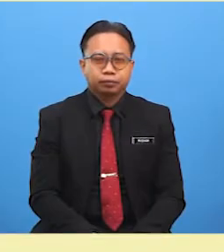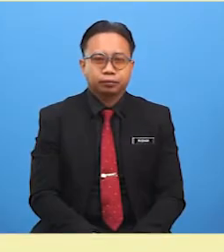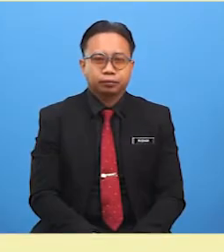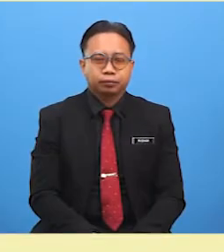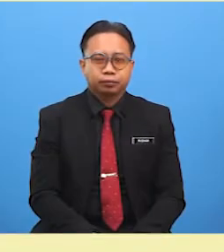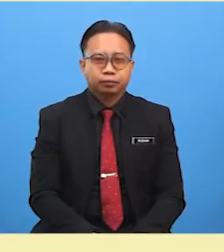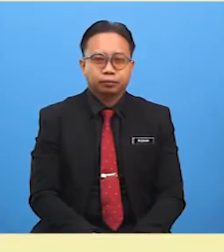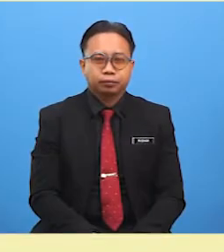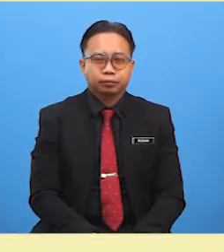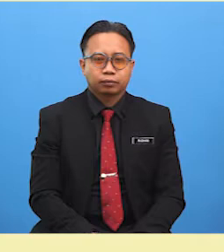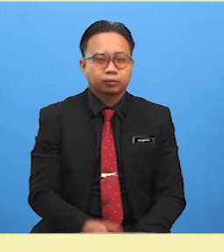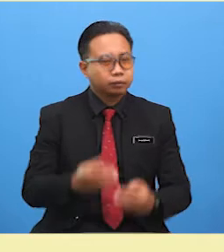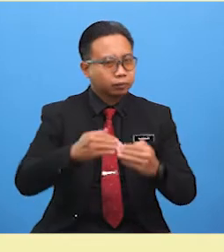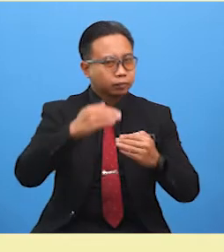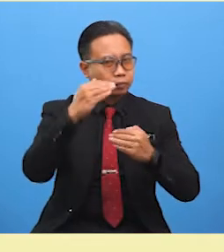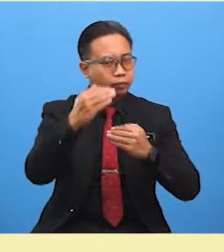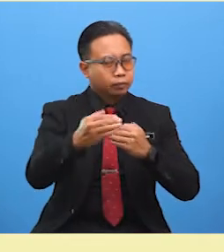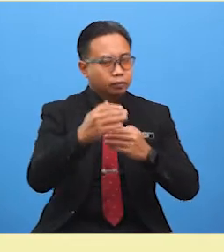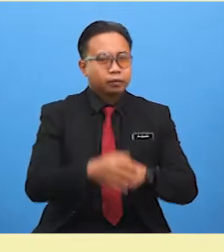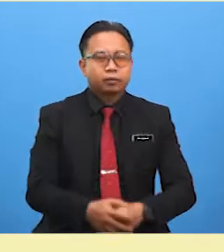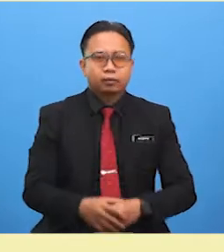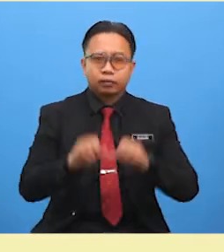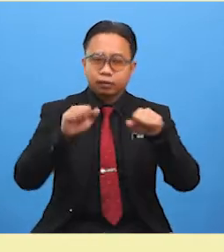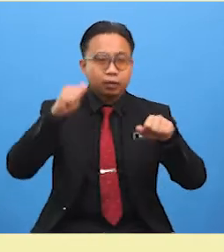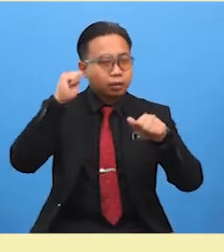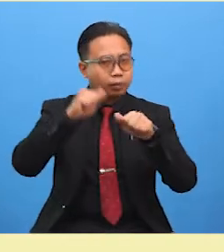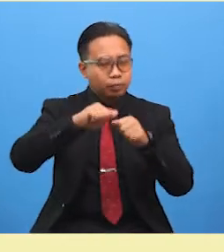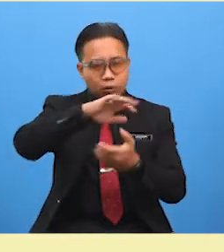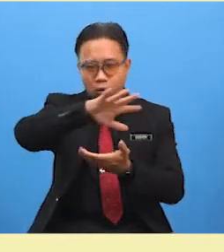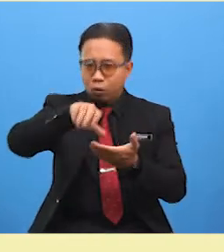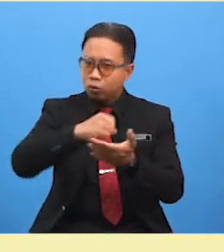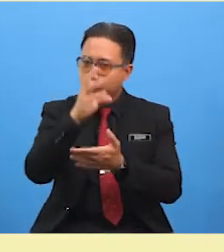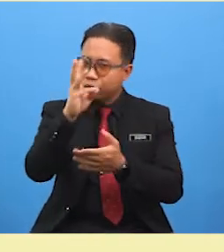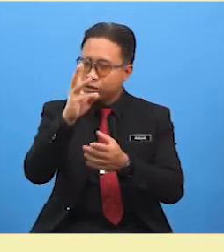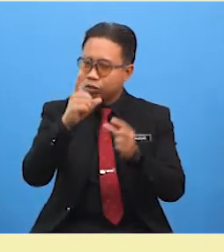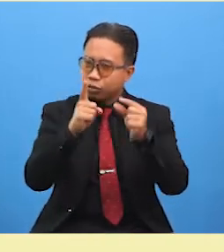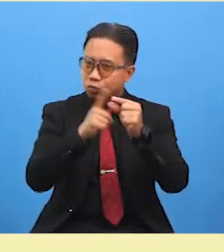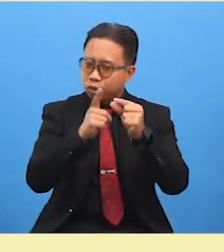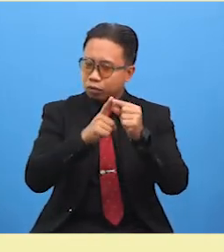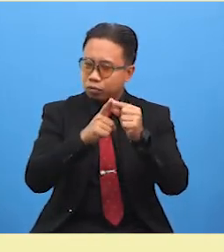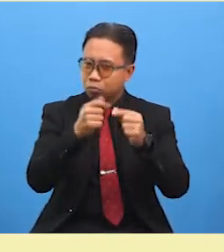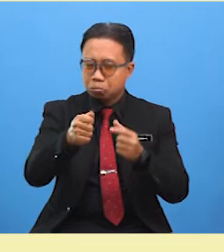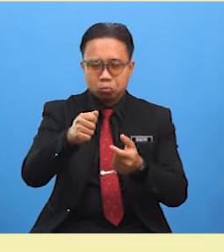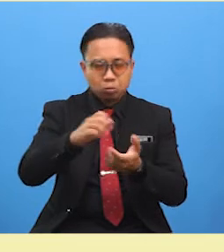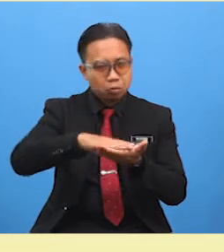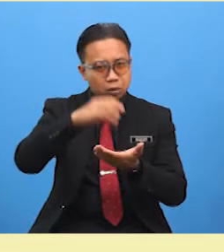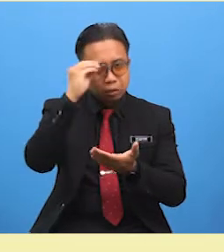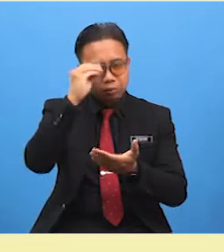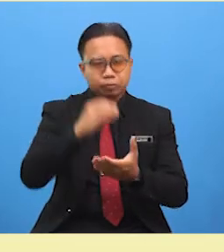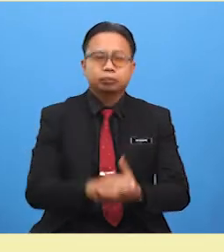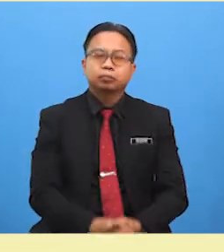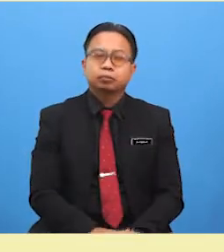So now, moving on. Can you remember all the 6 words that you've learned? The one that involves